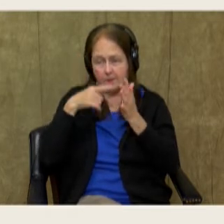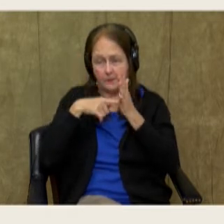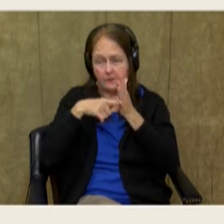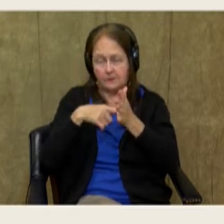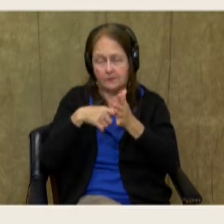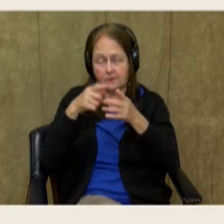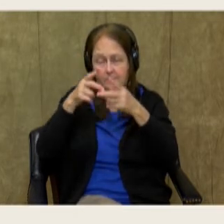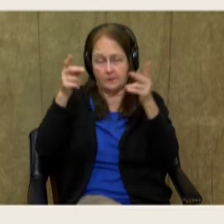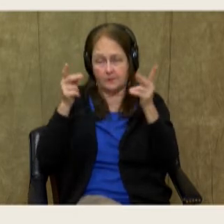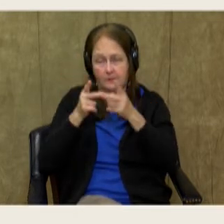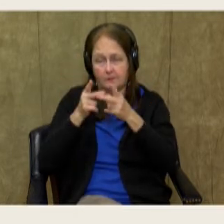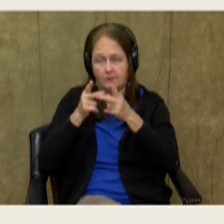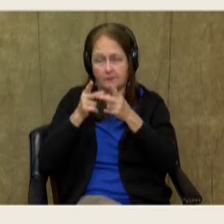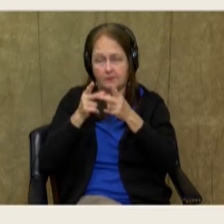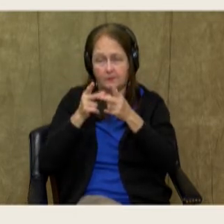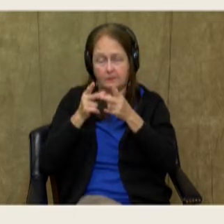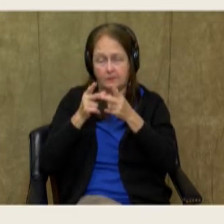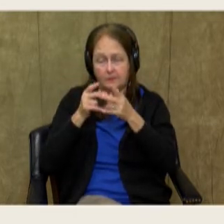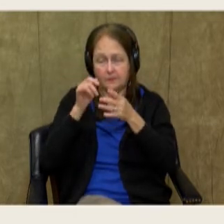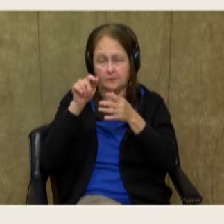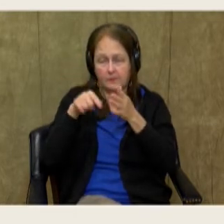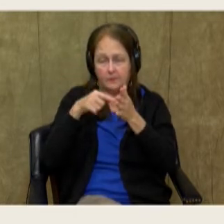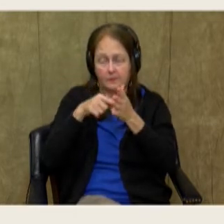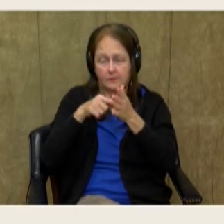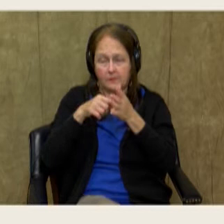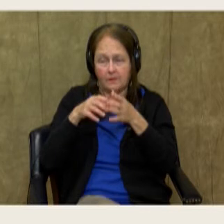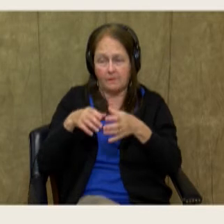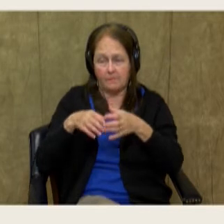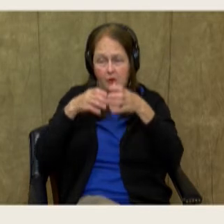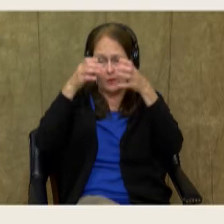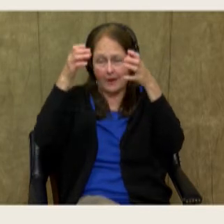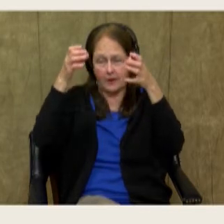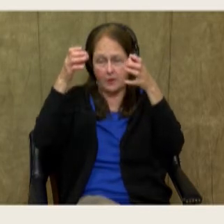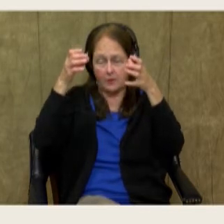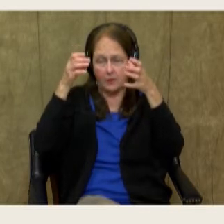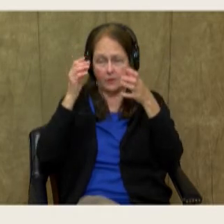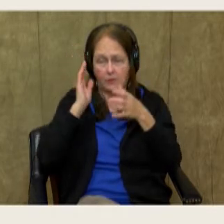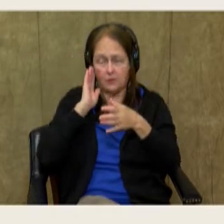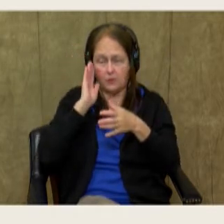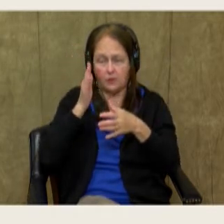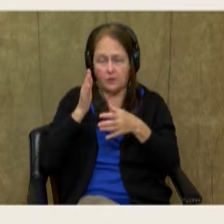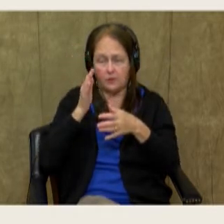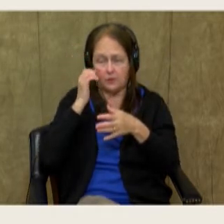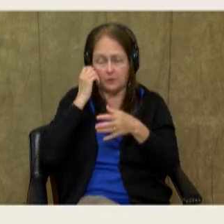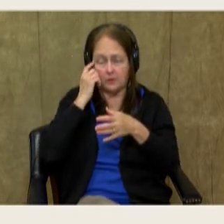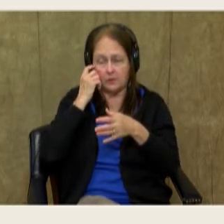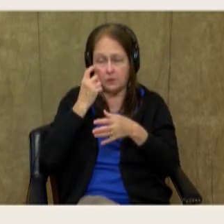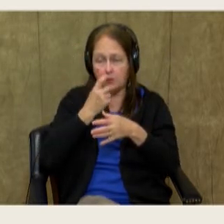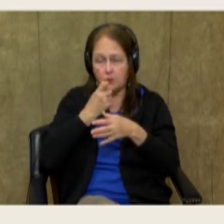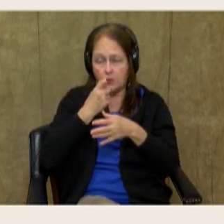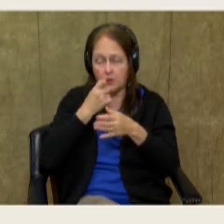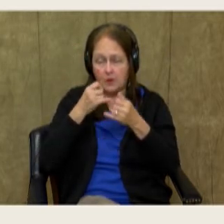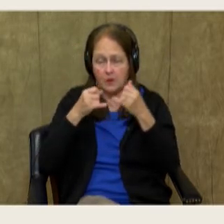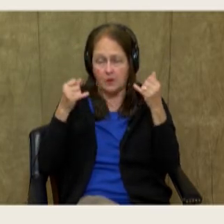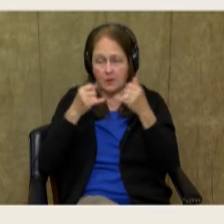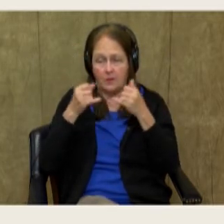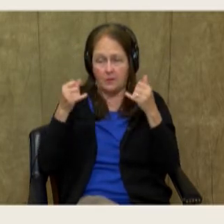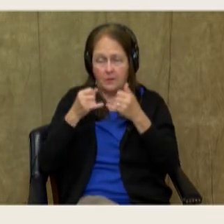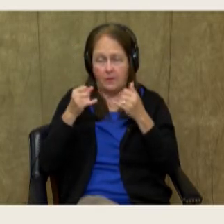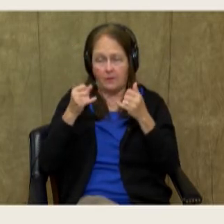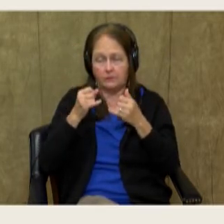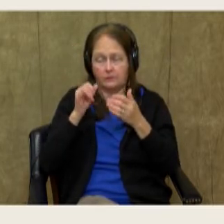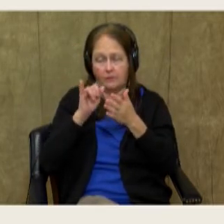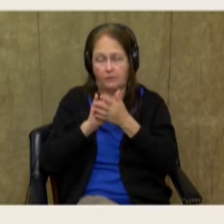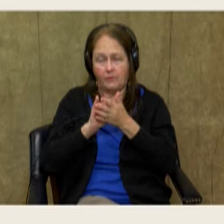the location of tectonic plates and volcanic activity. So the red lines represent the borders